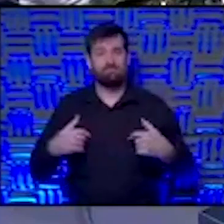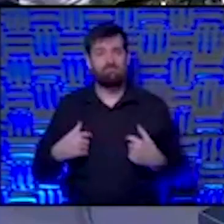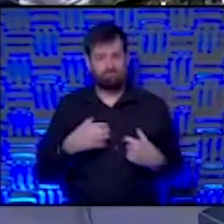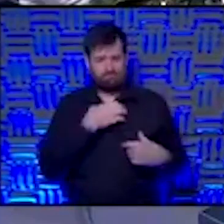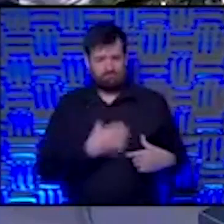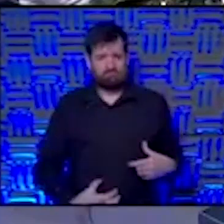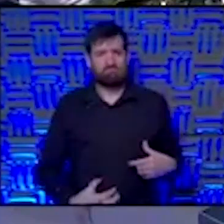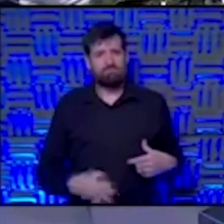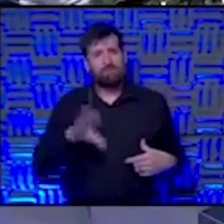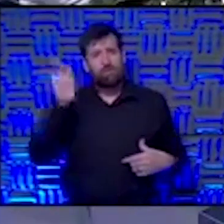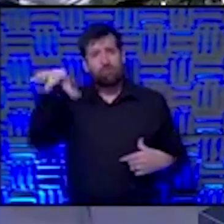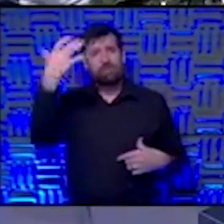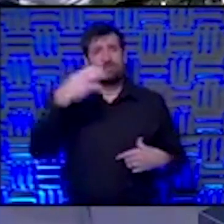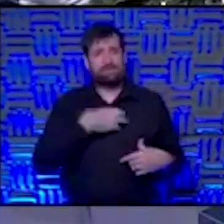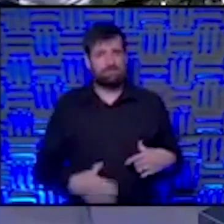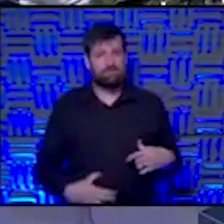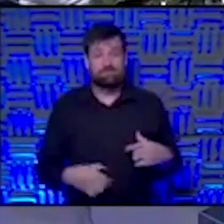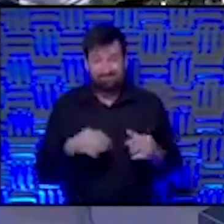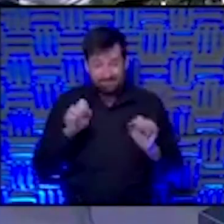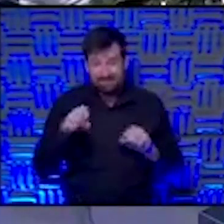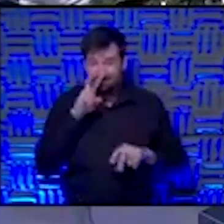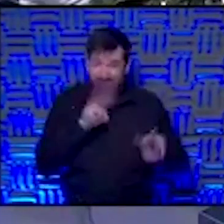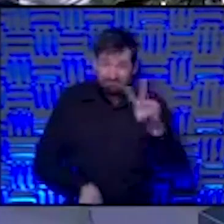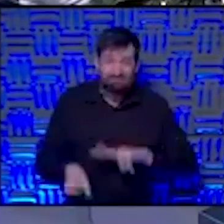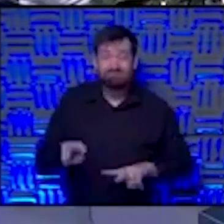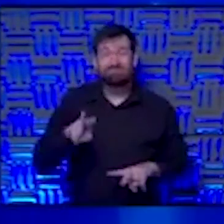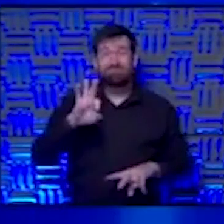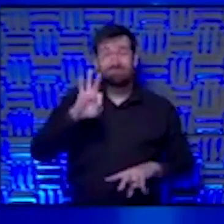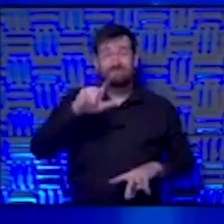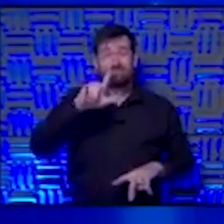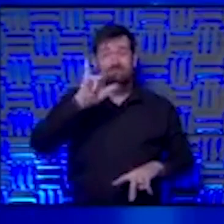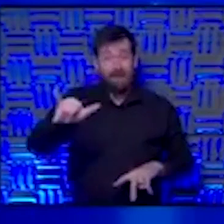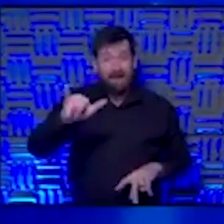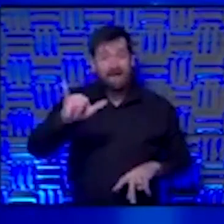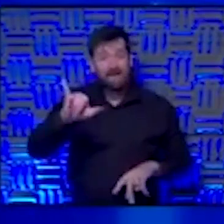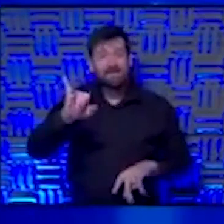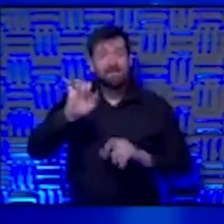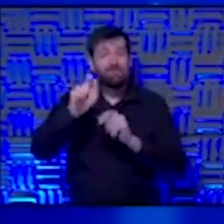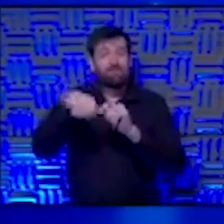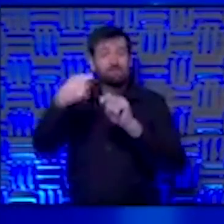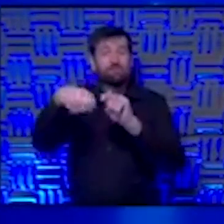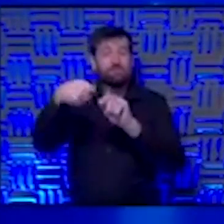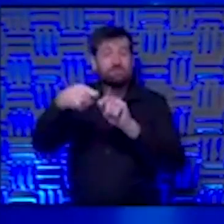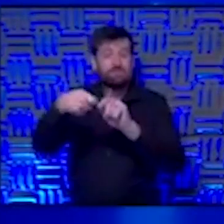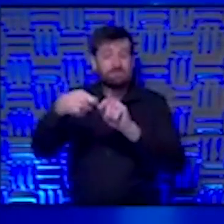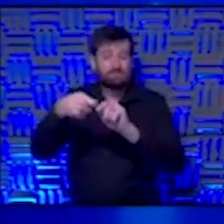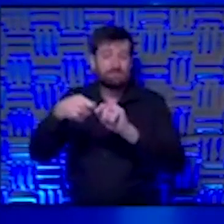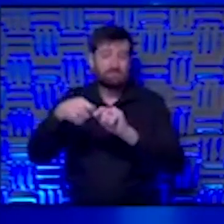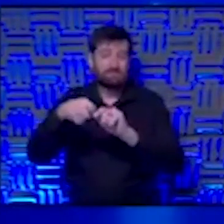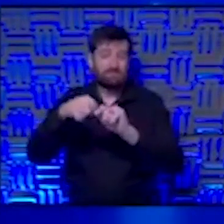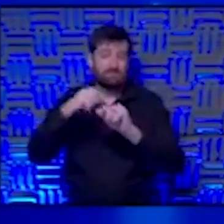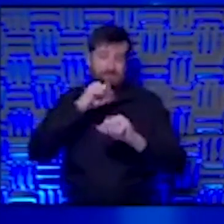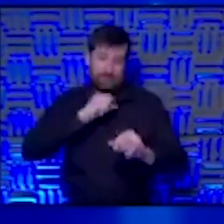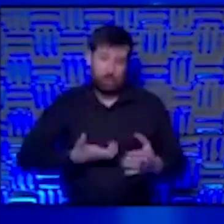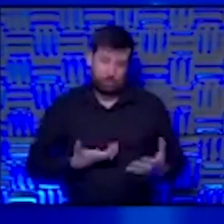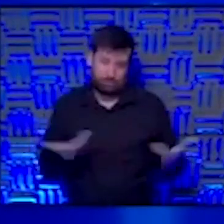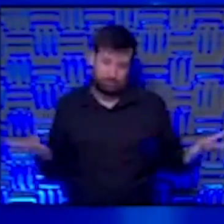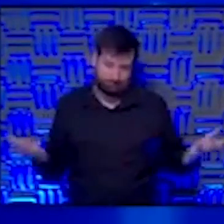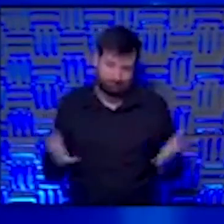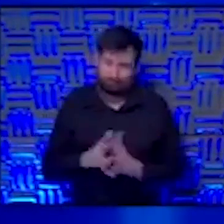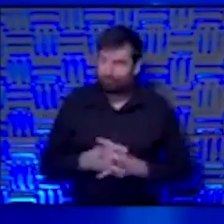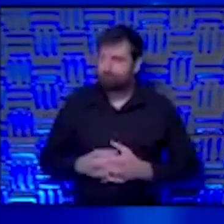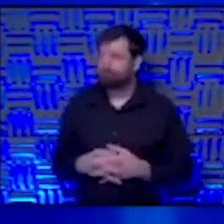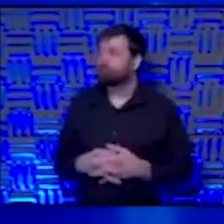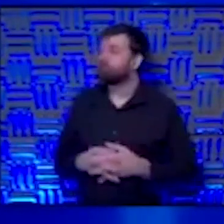tie today. And yes, if you look carefully, it is a fly fishing Santa Claus on this Christmas tie. Okay, so explain to us